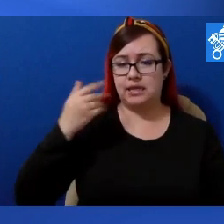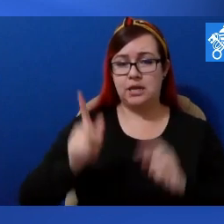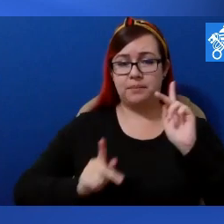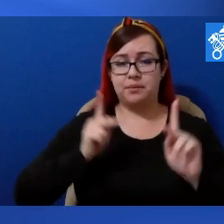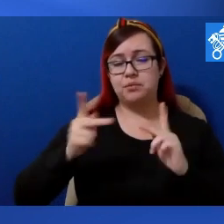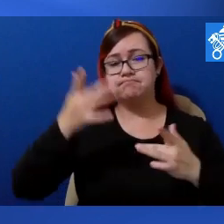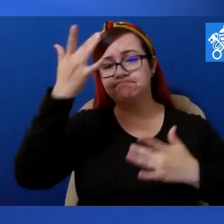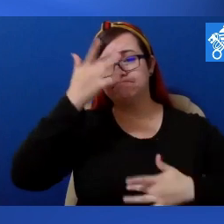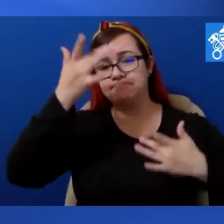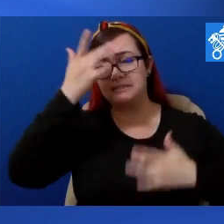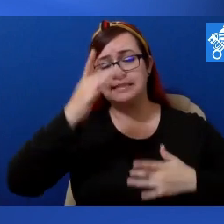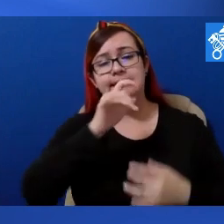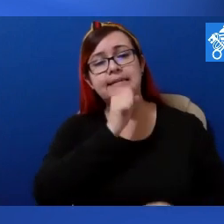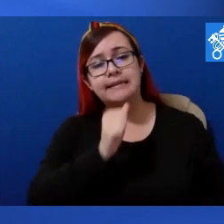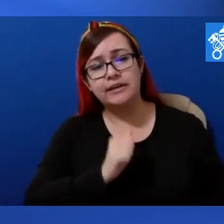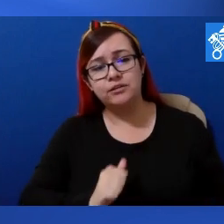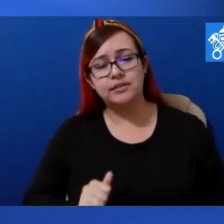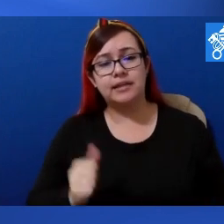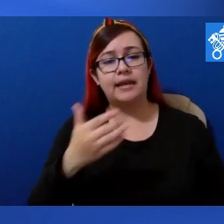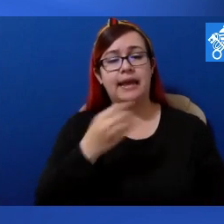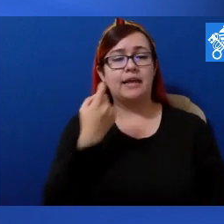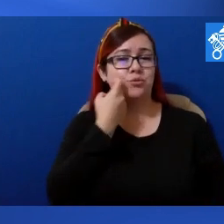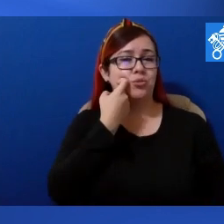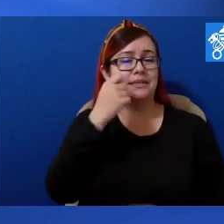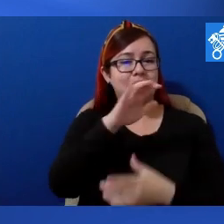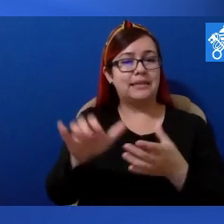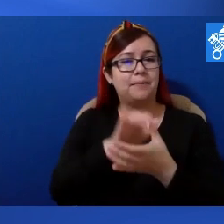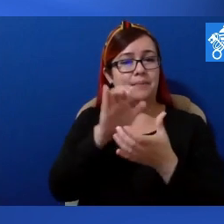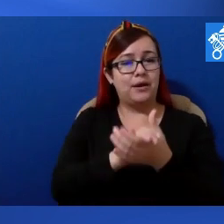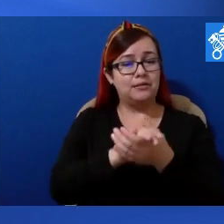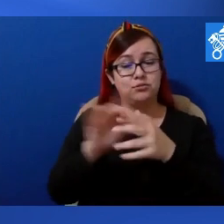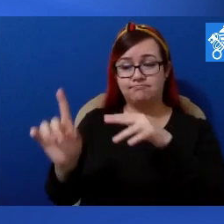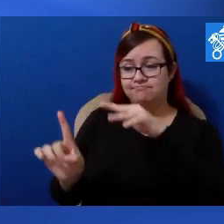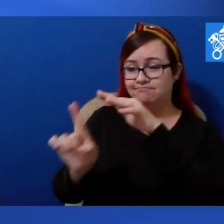Ukraine, that the Lord will protect the people